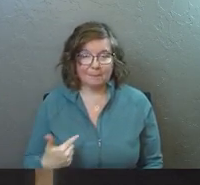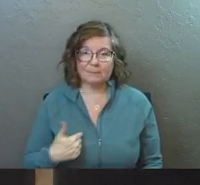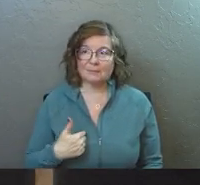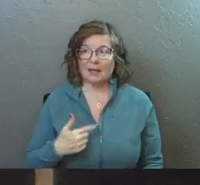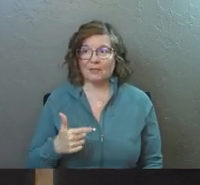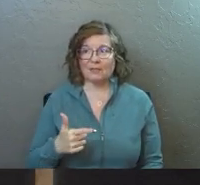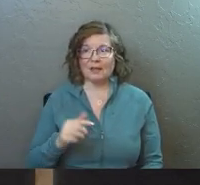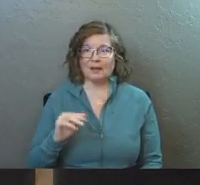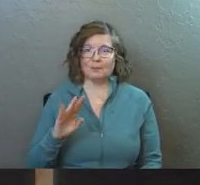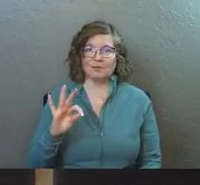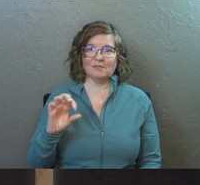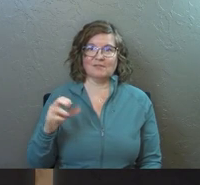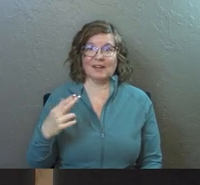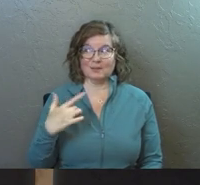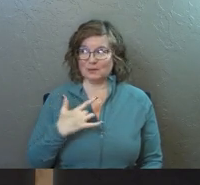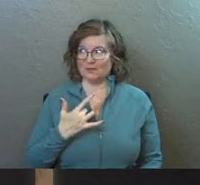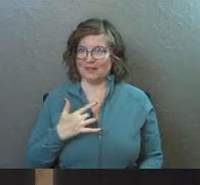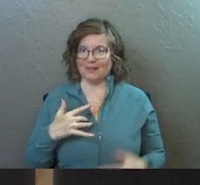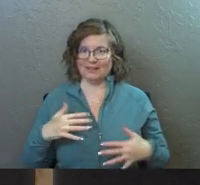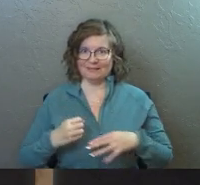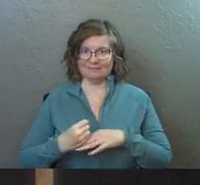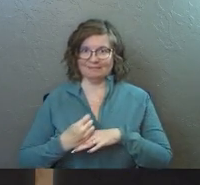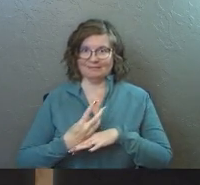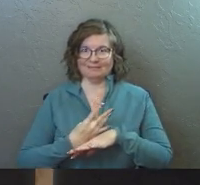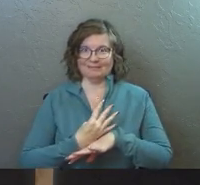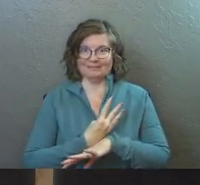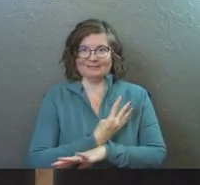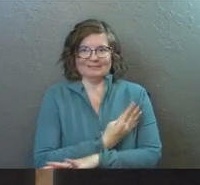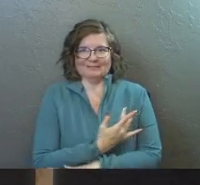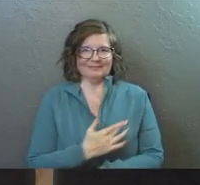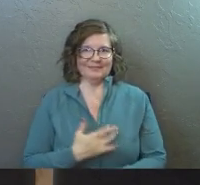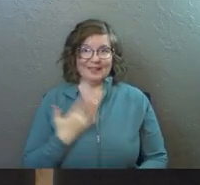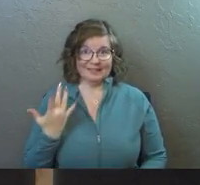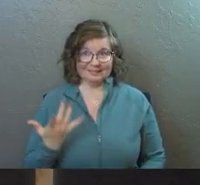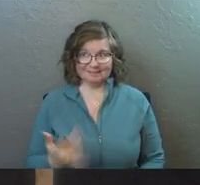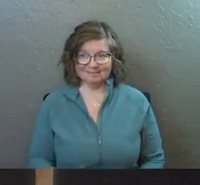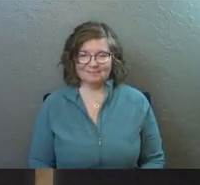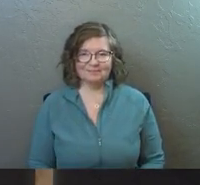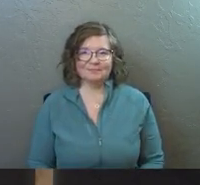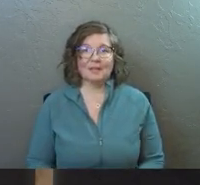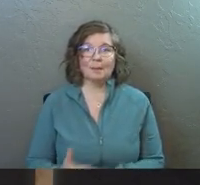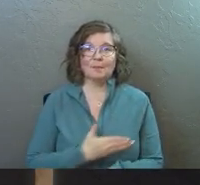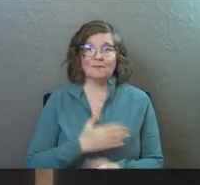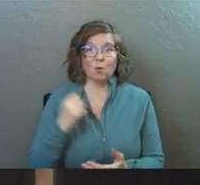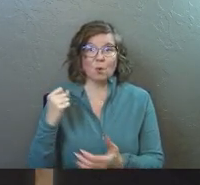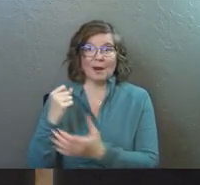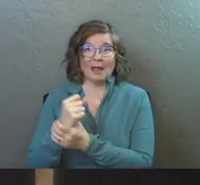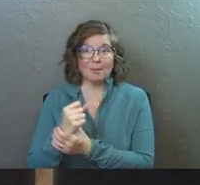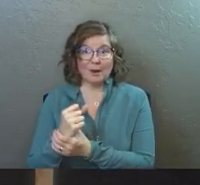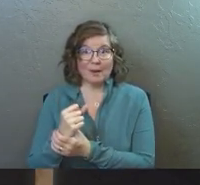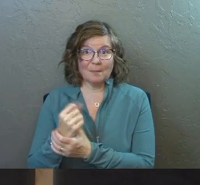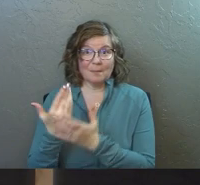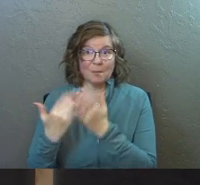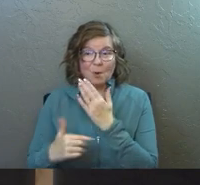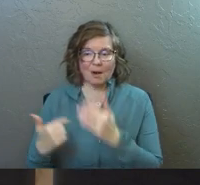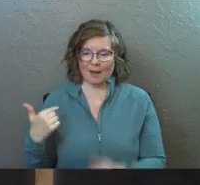And that's like a Mufasa moment. Did you feel it? Did you feel it kind of rumble through you? Before Abraham was, I